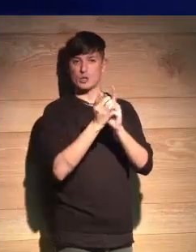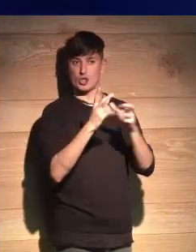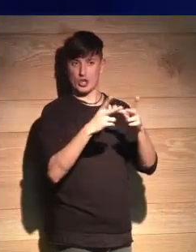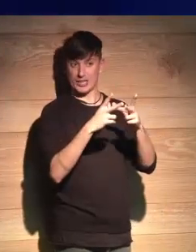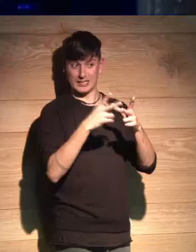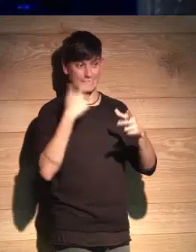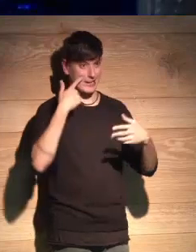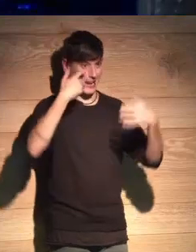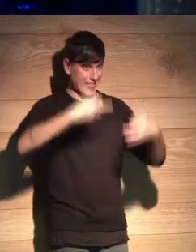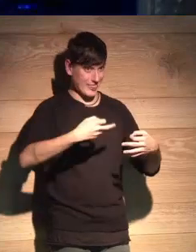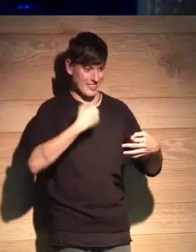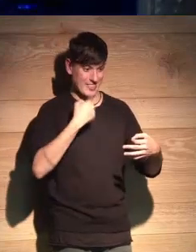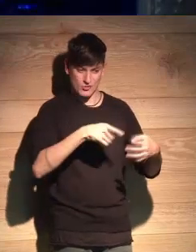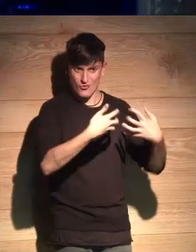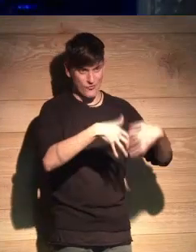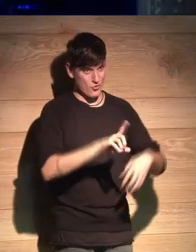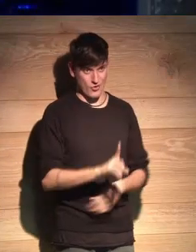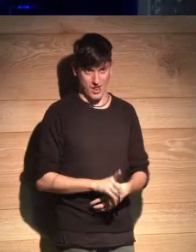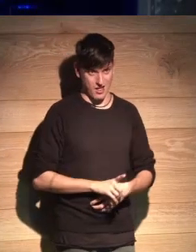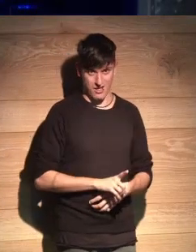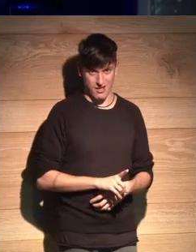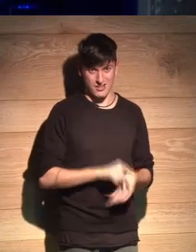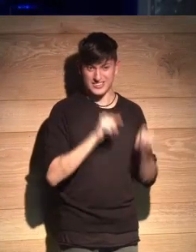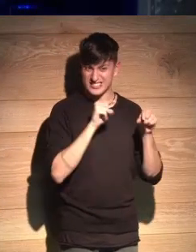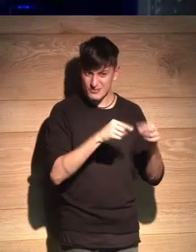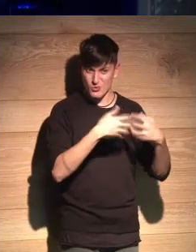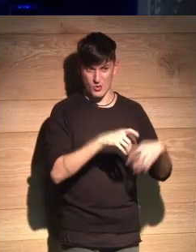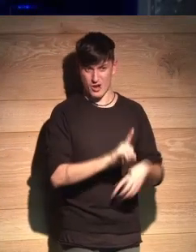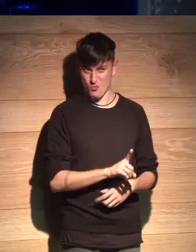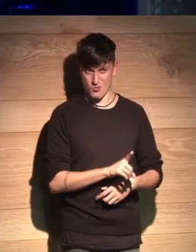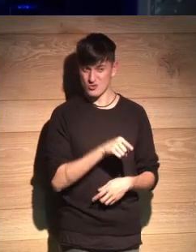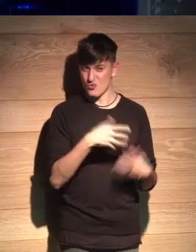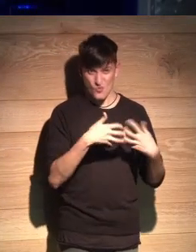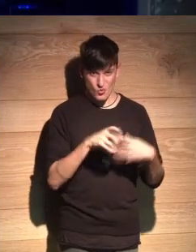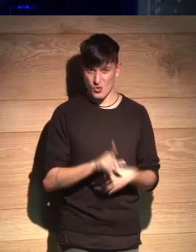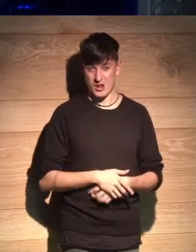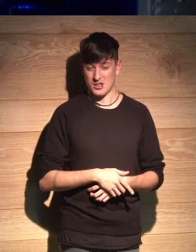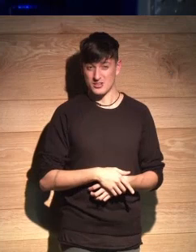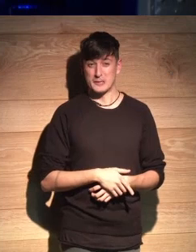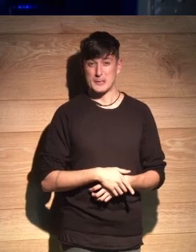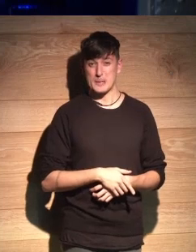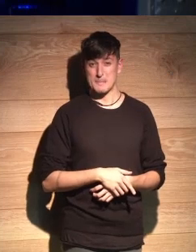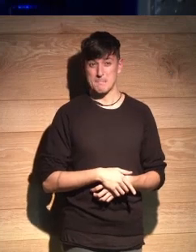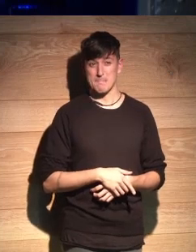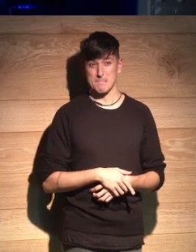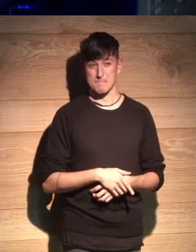sociological changes, reality shows that it doesn't work like this. This hasn't